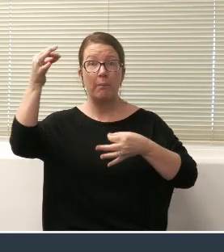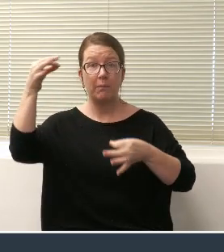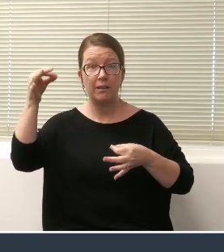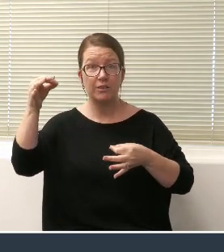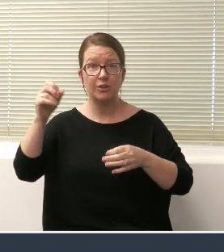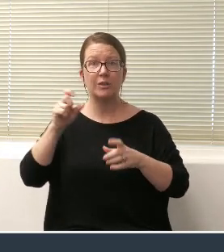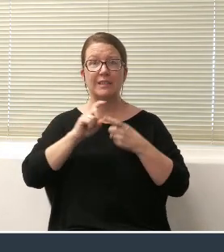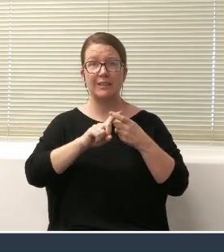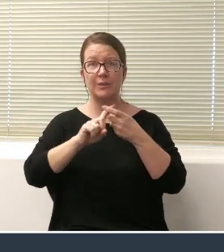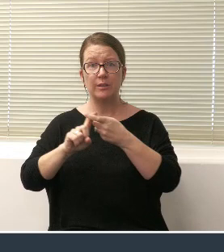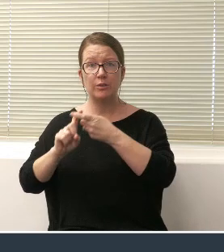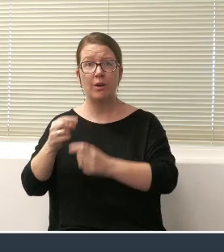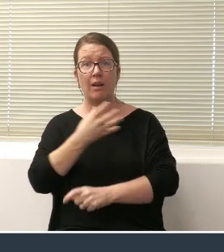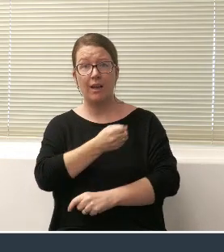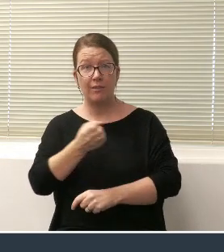still have those costs.